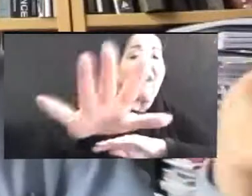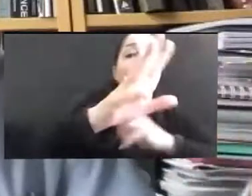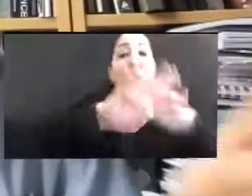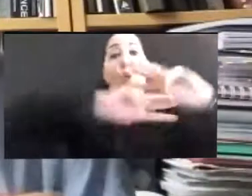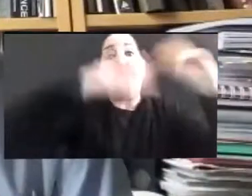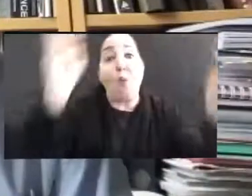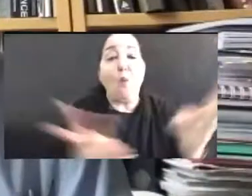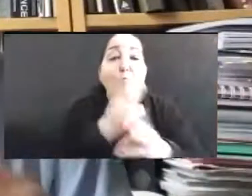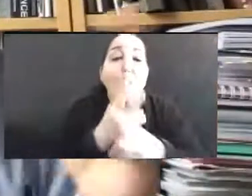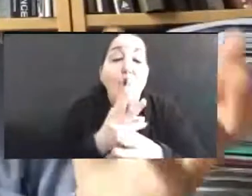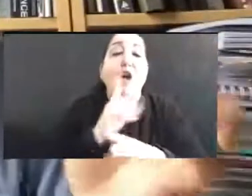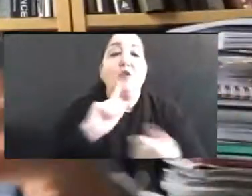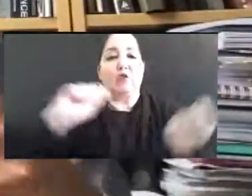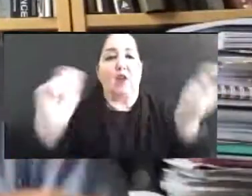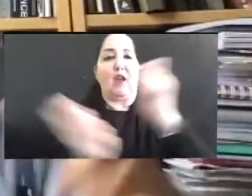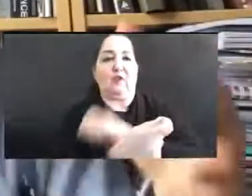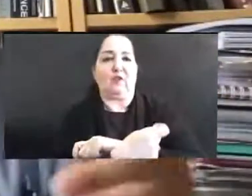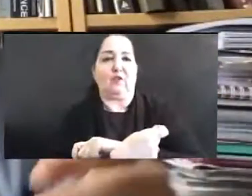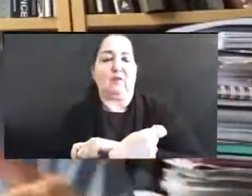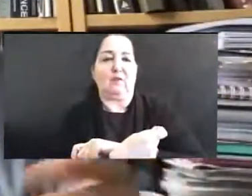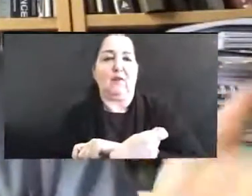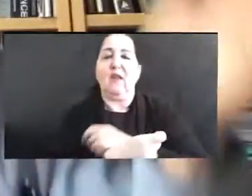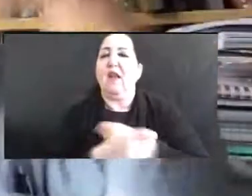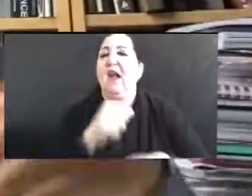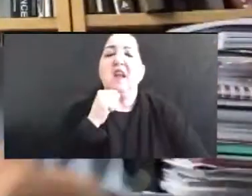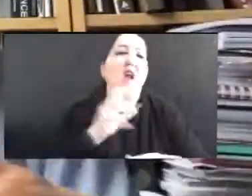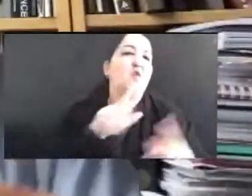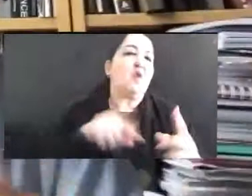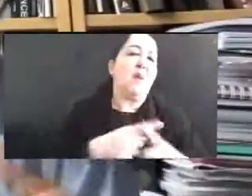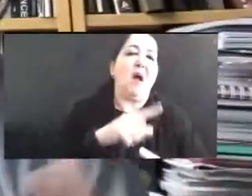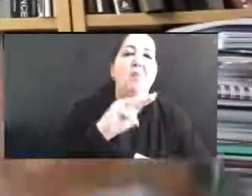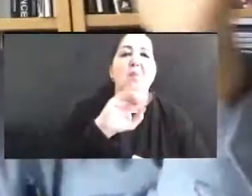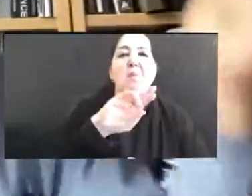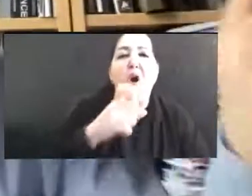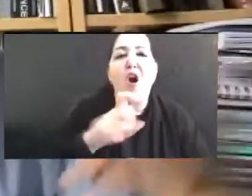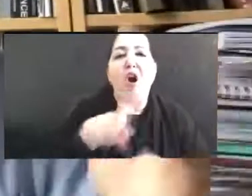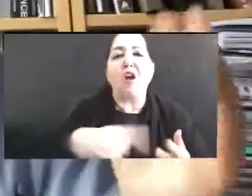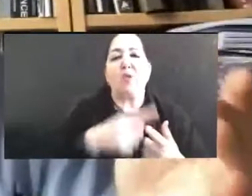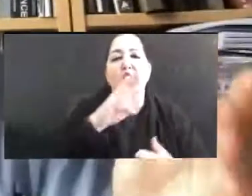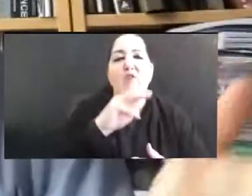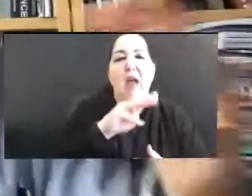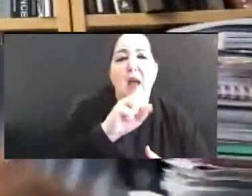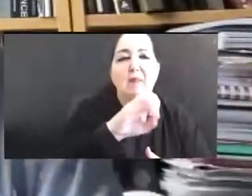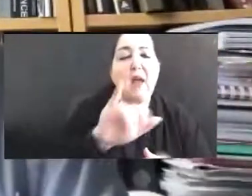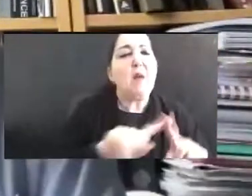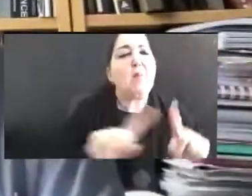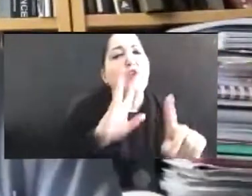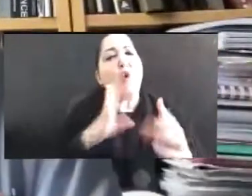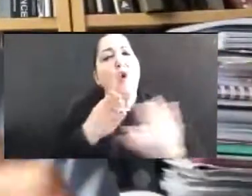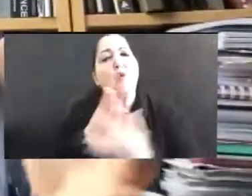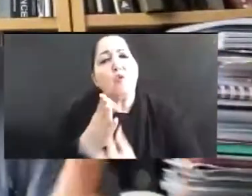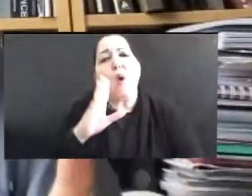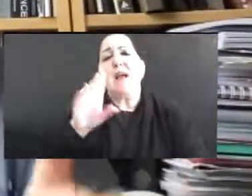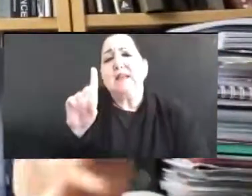around the globe. And what has enabled them is not to talk through Foucault or Marx or Gramsci, but is to talk through the